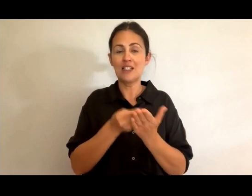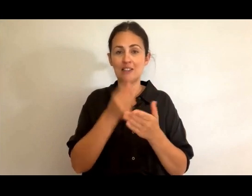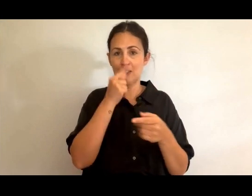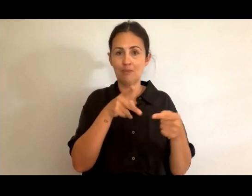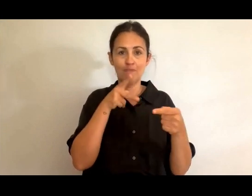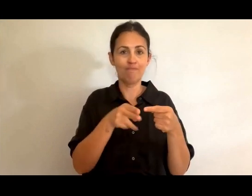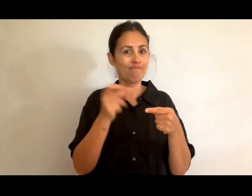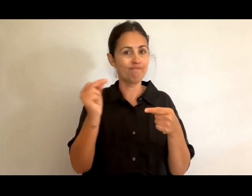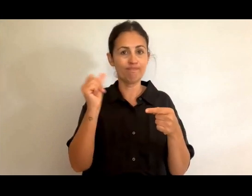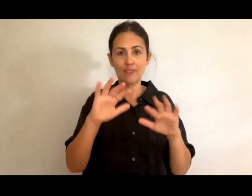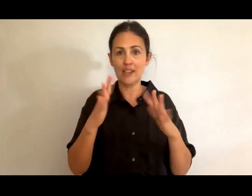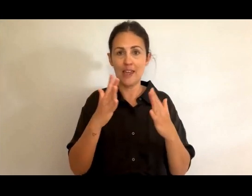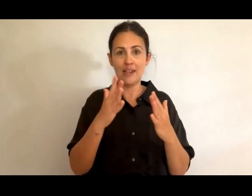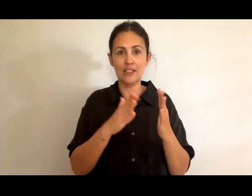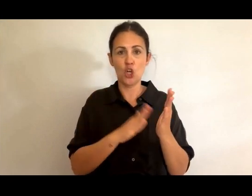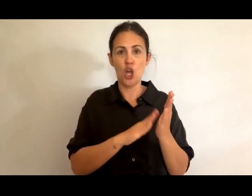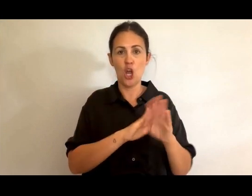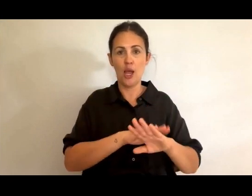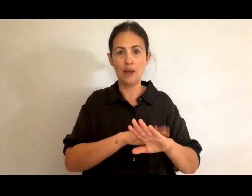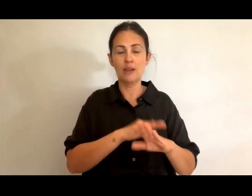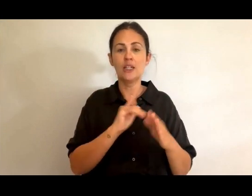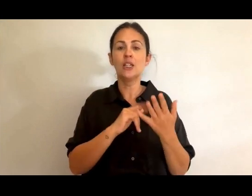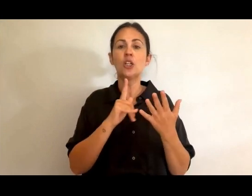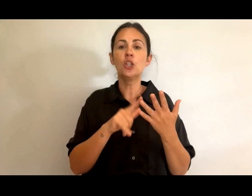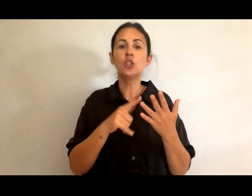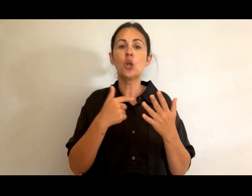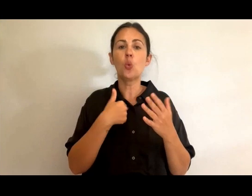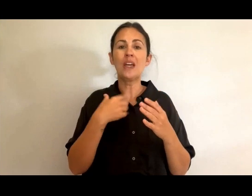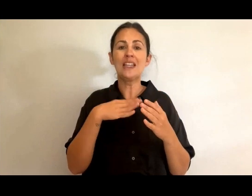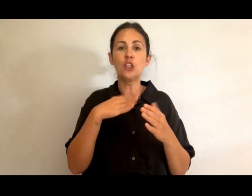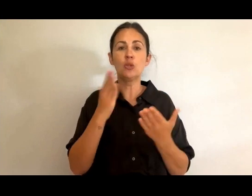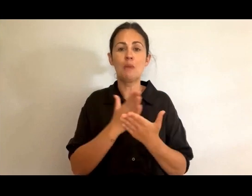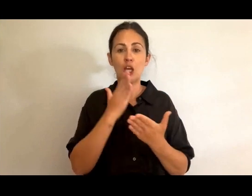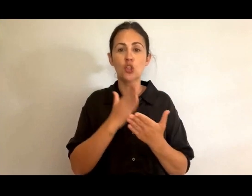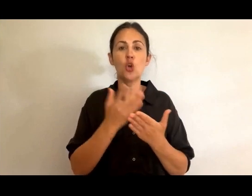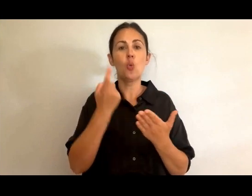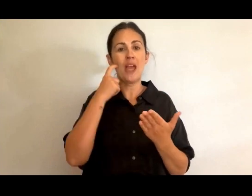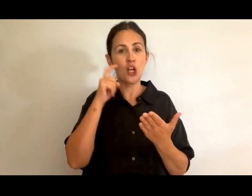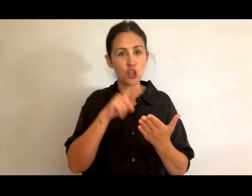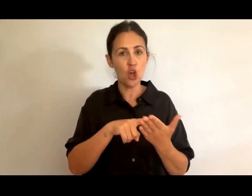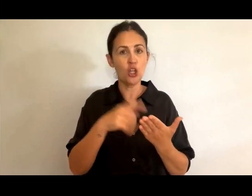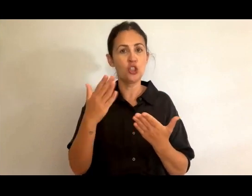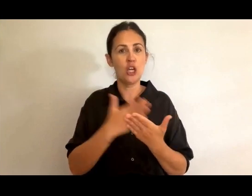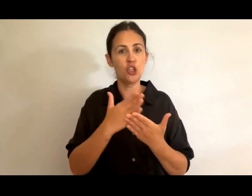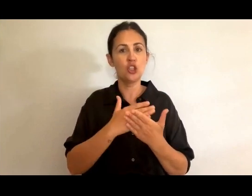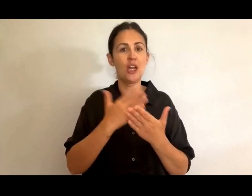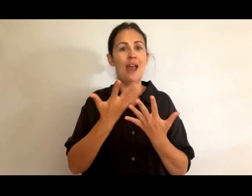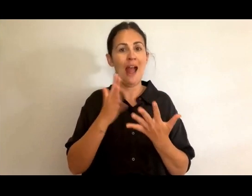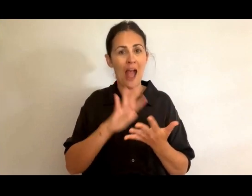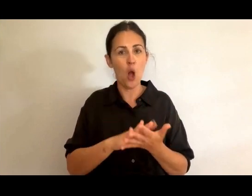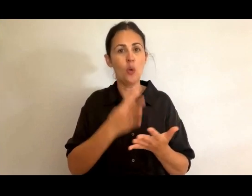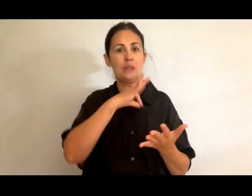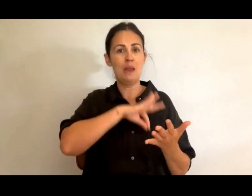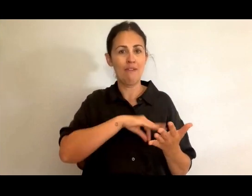our strategies, alongside power sharing and acknowledging the limits of our own knowledge. Thank you. Thank you very